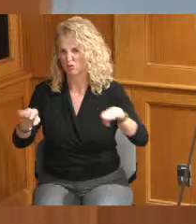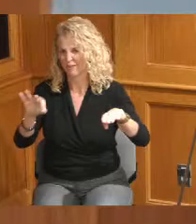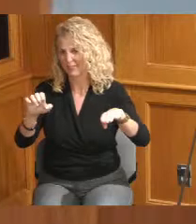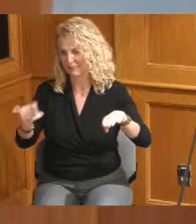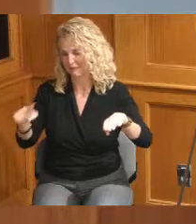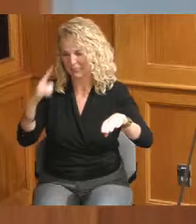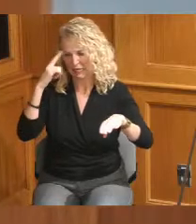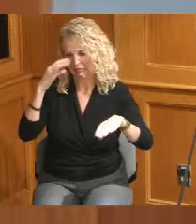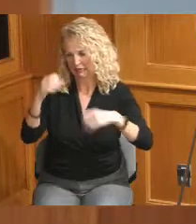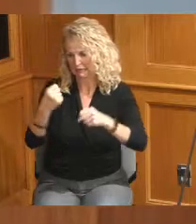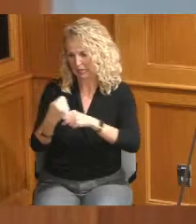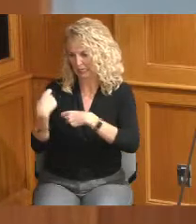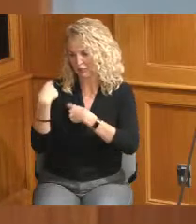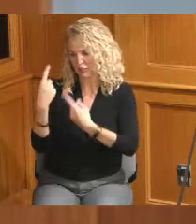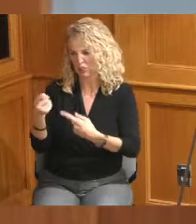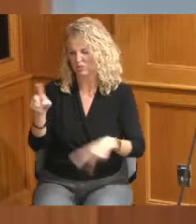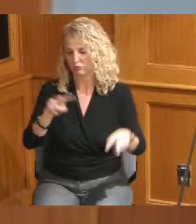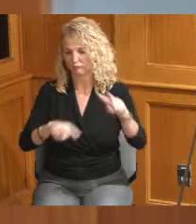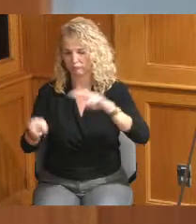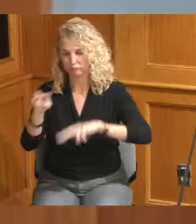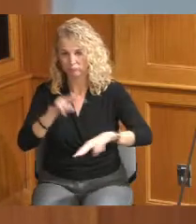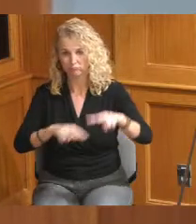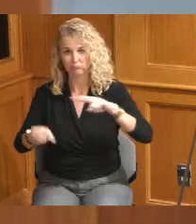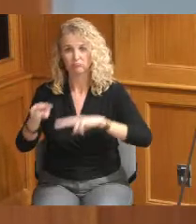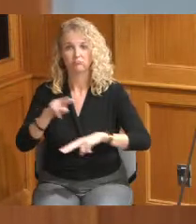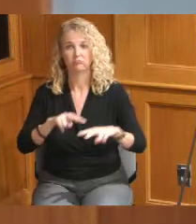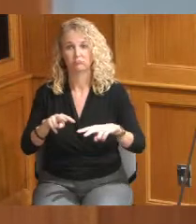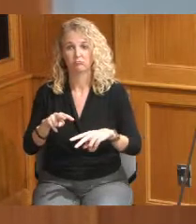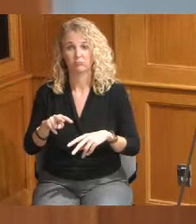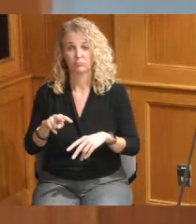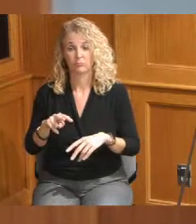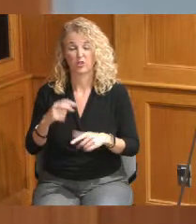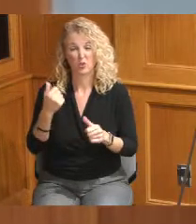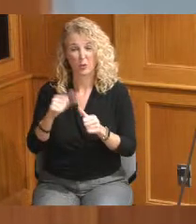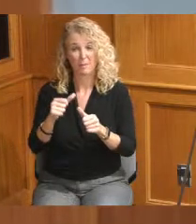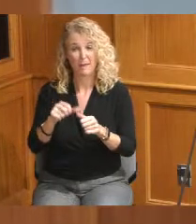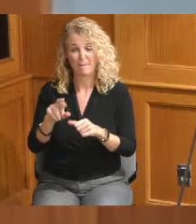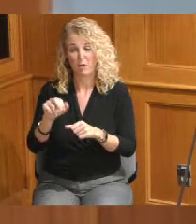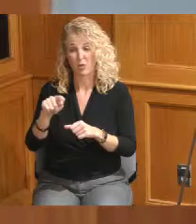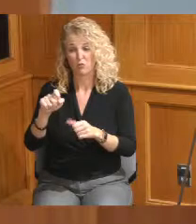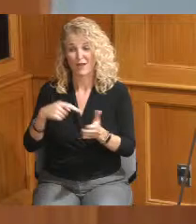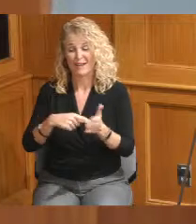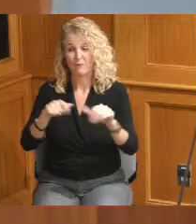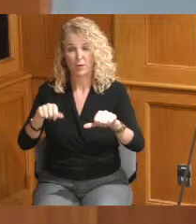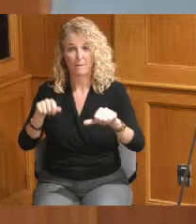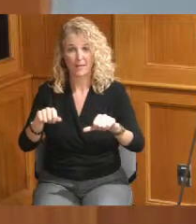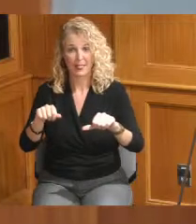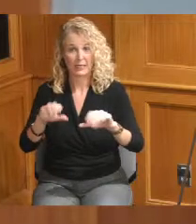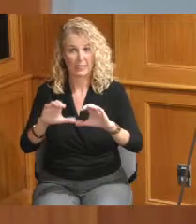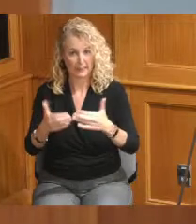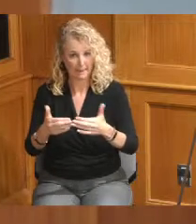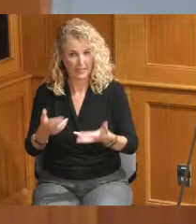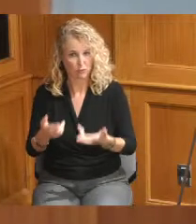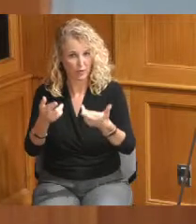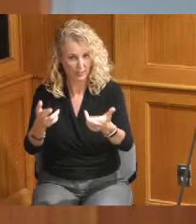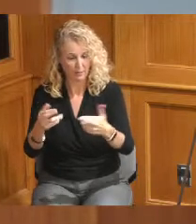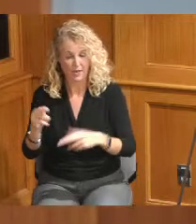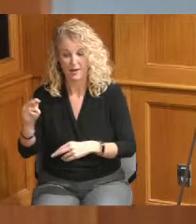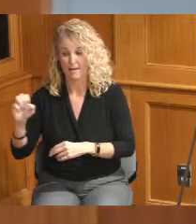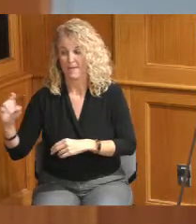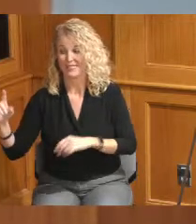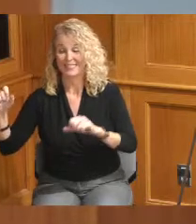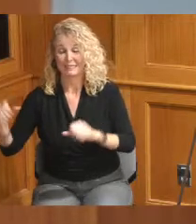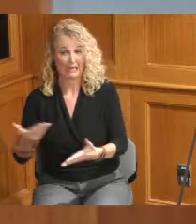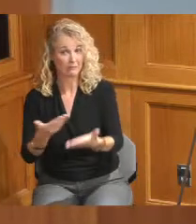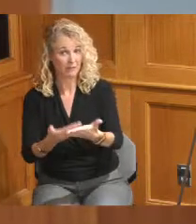approximately 9 years since 2015 when the Rate Affordability Task Force recommended it. MSD can verify